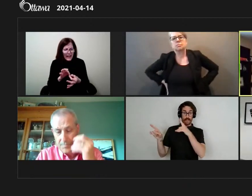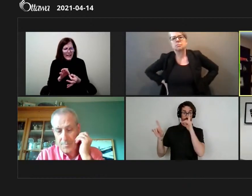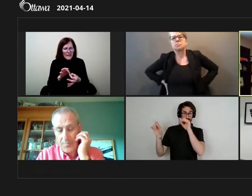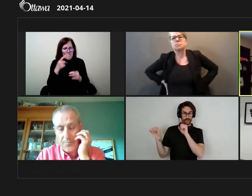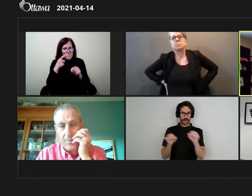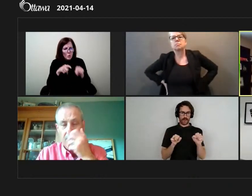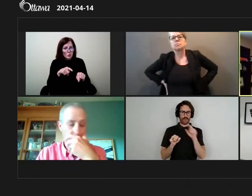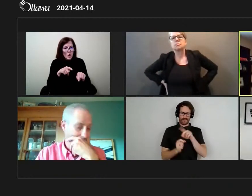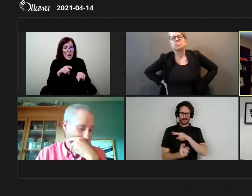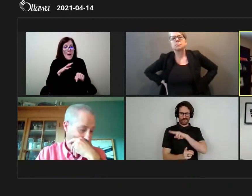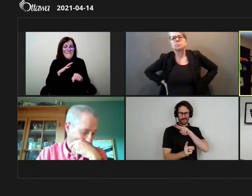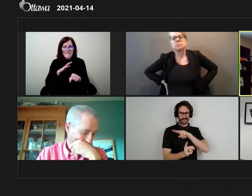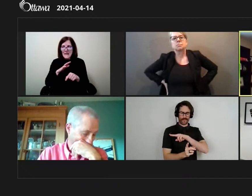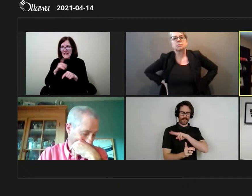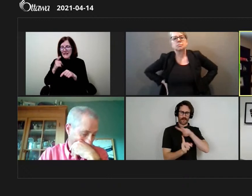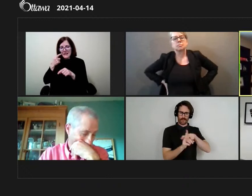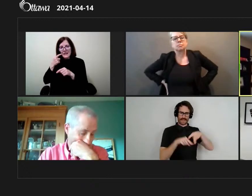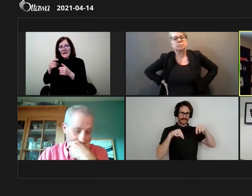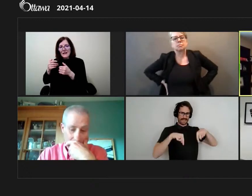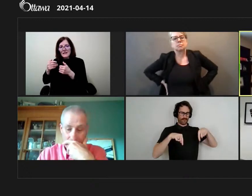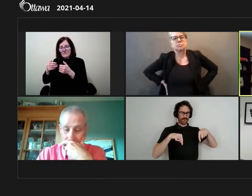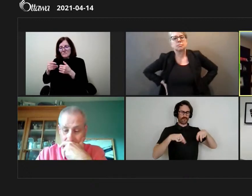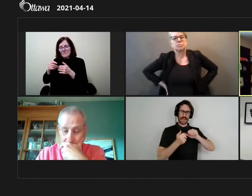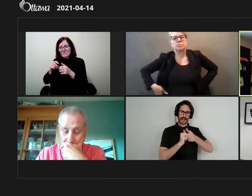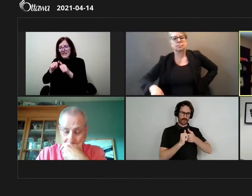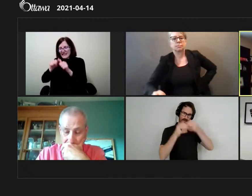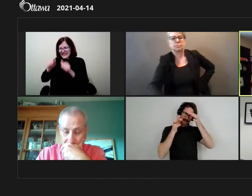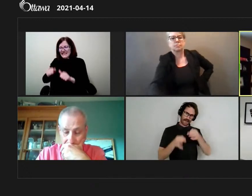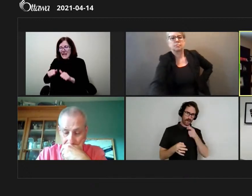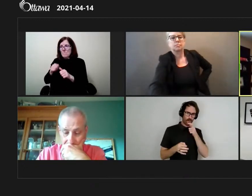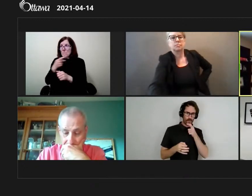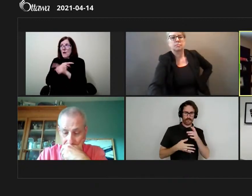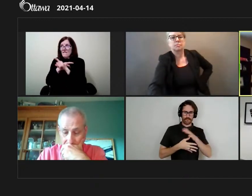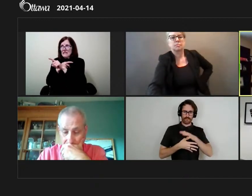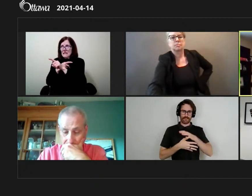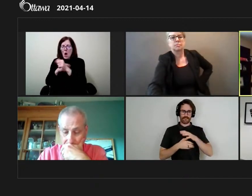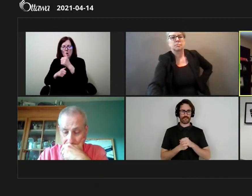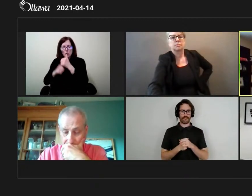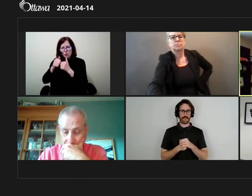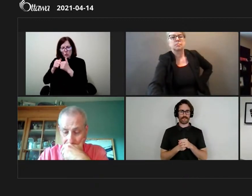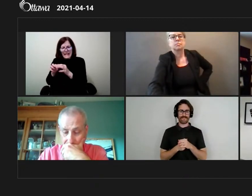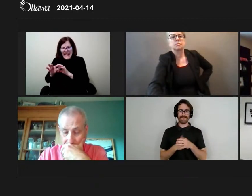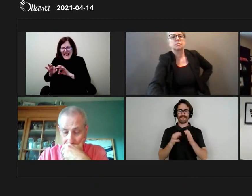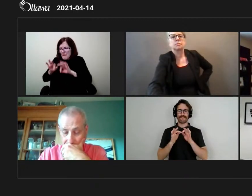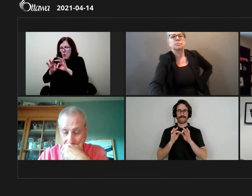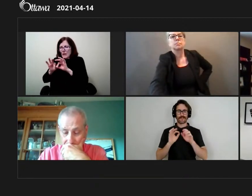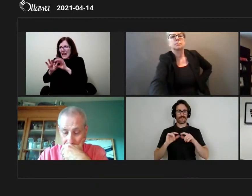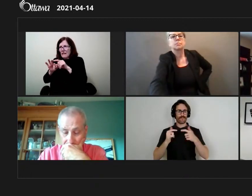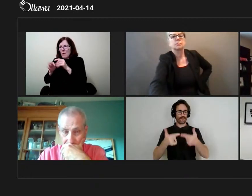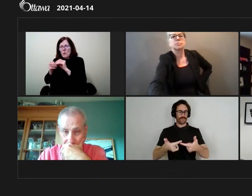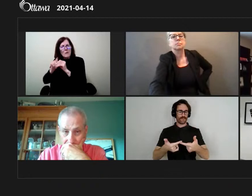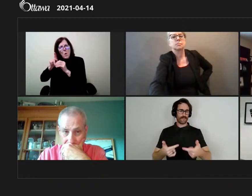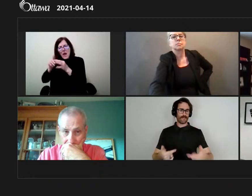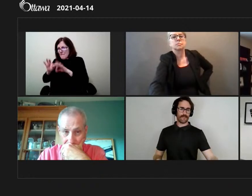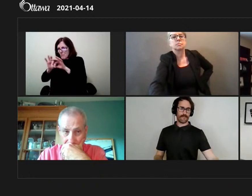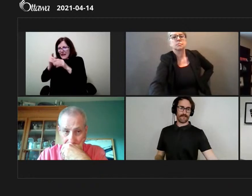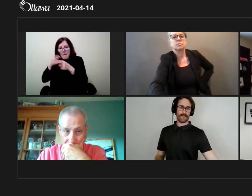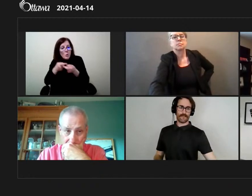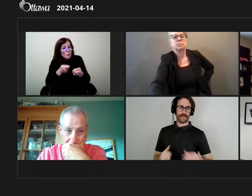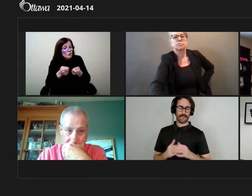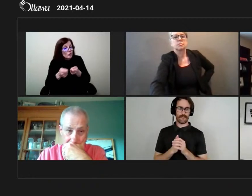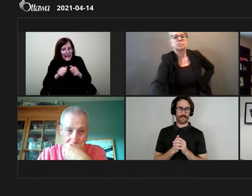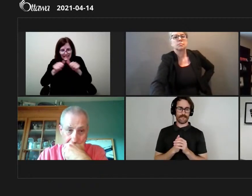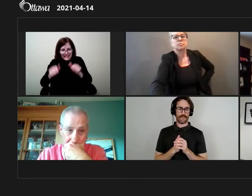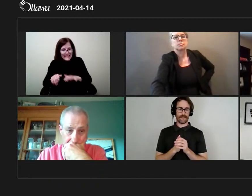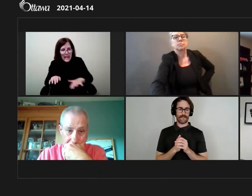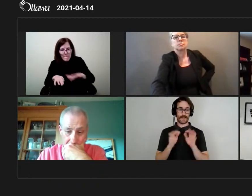major structure of who goes when and what order. Okay. I ask because I think